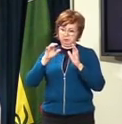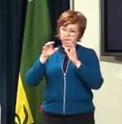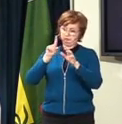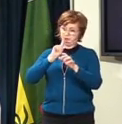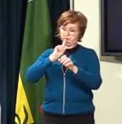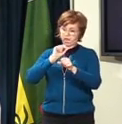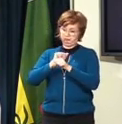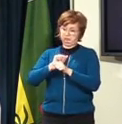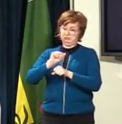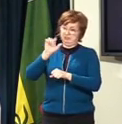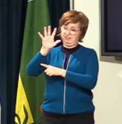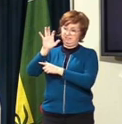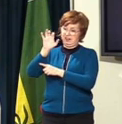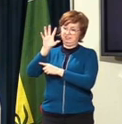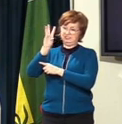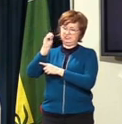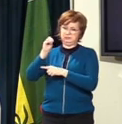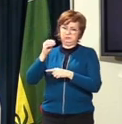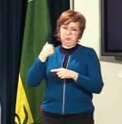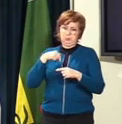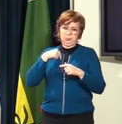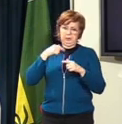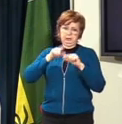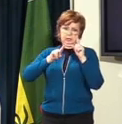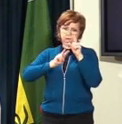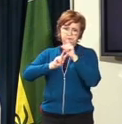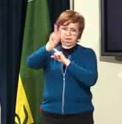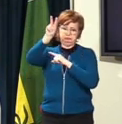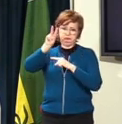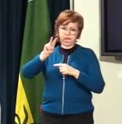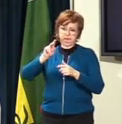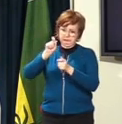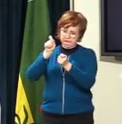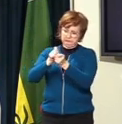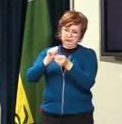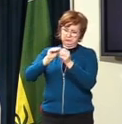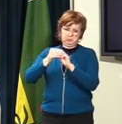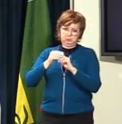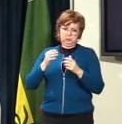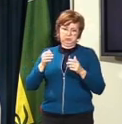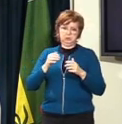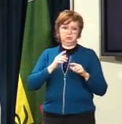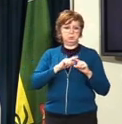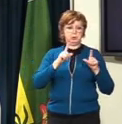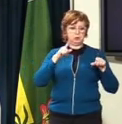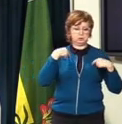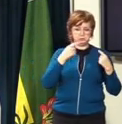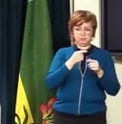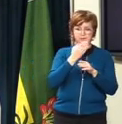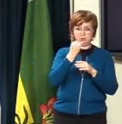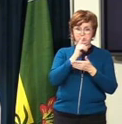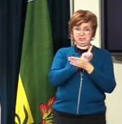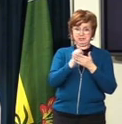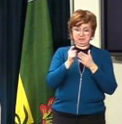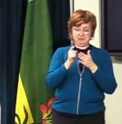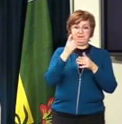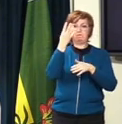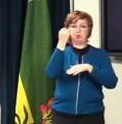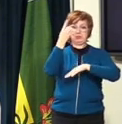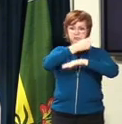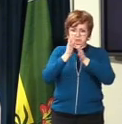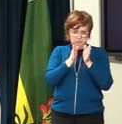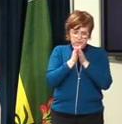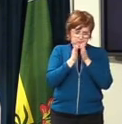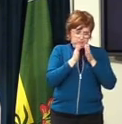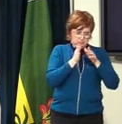have been quite accurate relative to what we're seeing. And we also know, as you know very well, it's not just those daily cases, it's what's happened over the 2 weeks